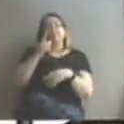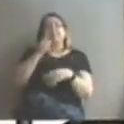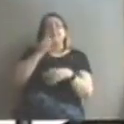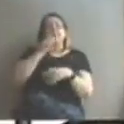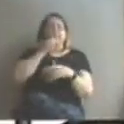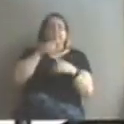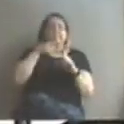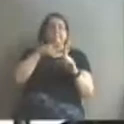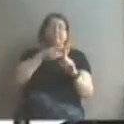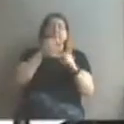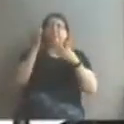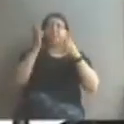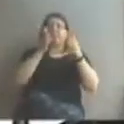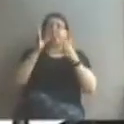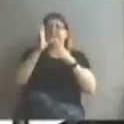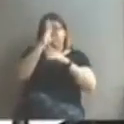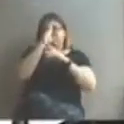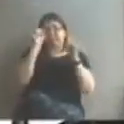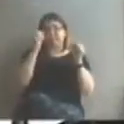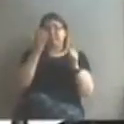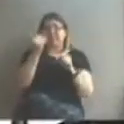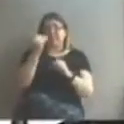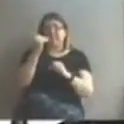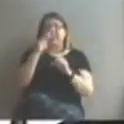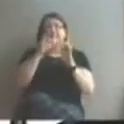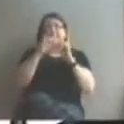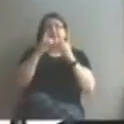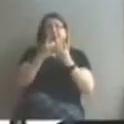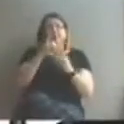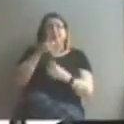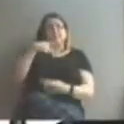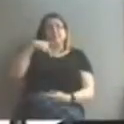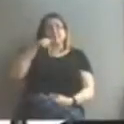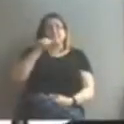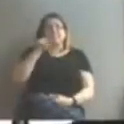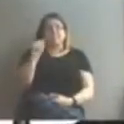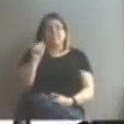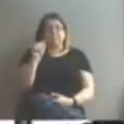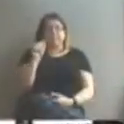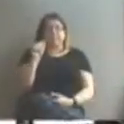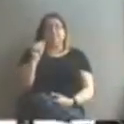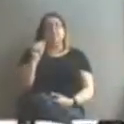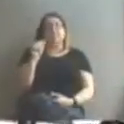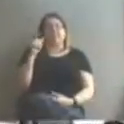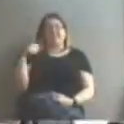Wampler has served as president of the 15th District Parent Teacher Association for the